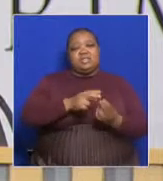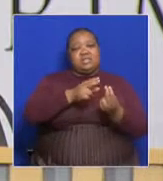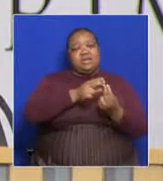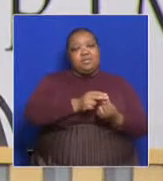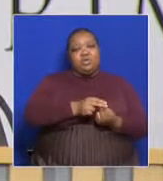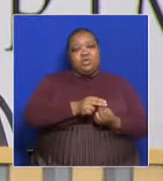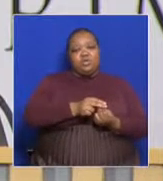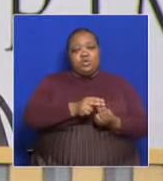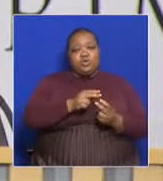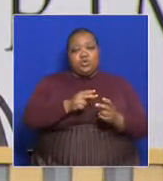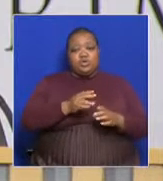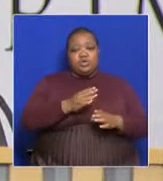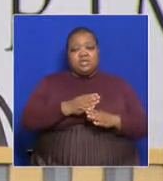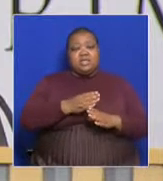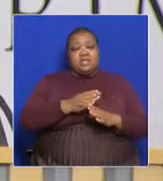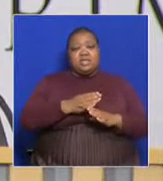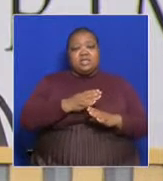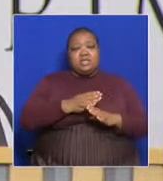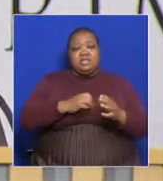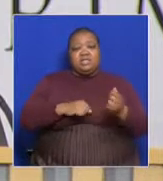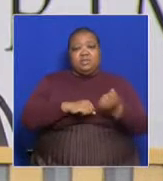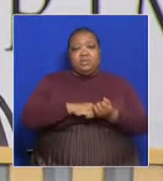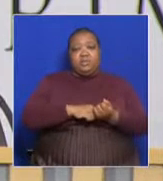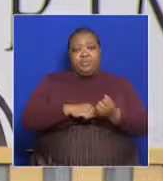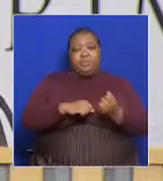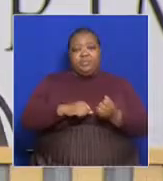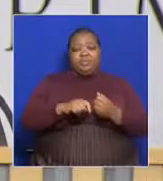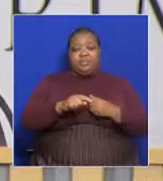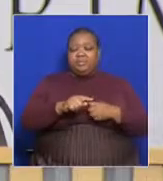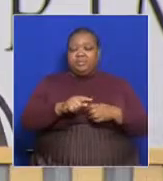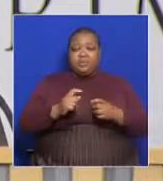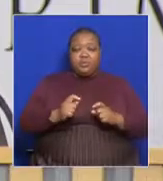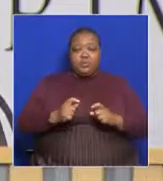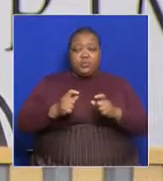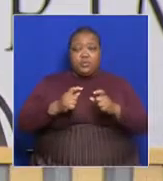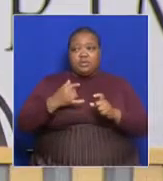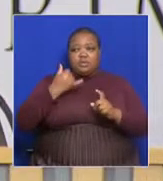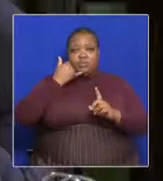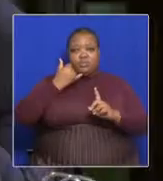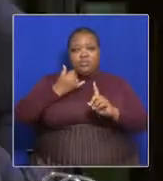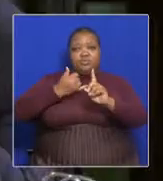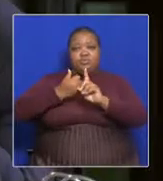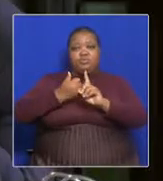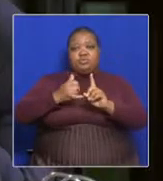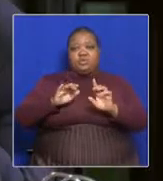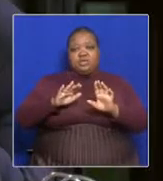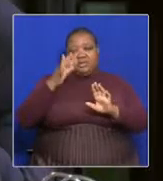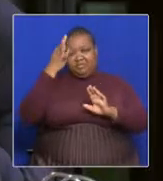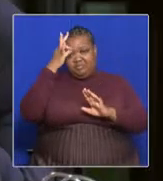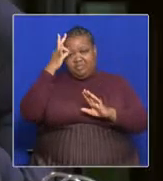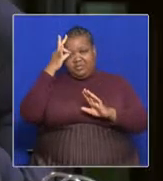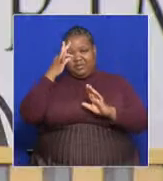support, it's not at the drop of a hat that you make a call and now within 10, 15 minutes. So you don't even try.